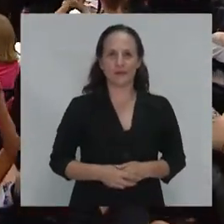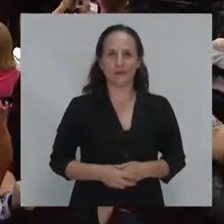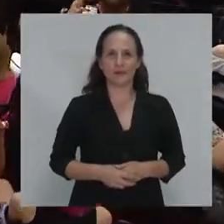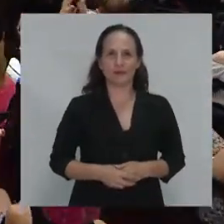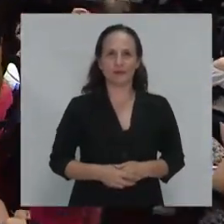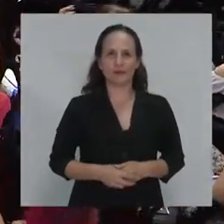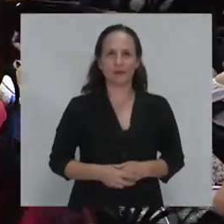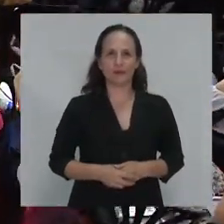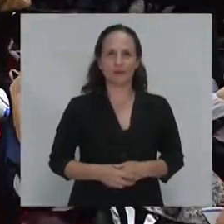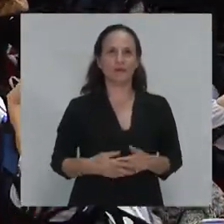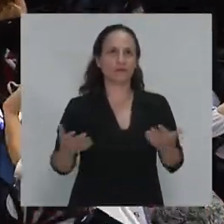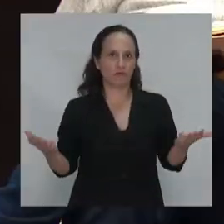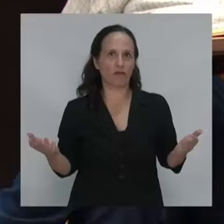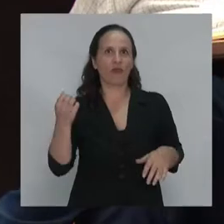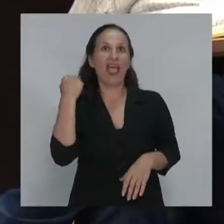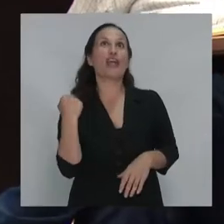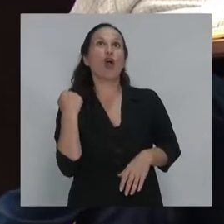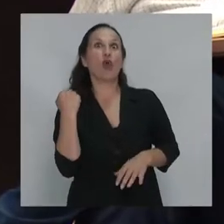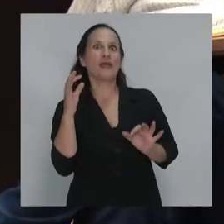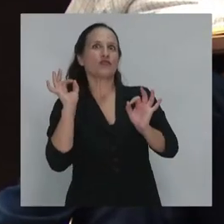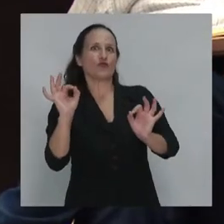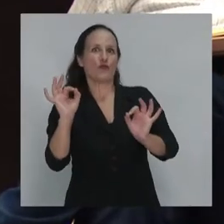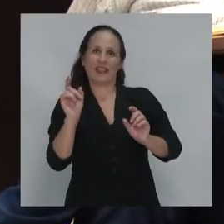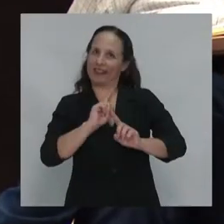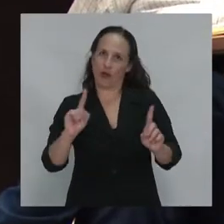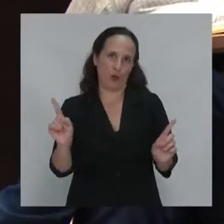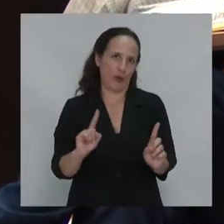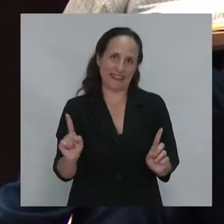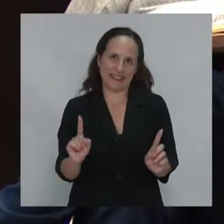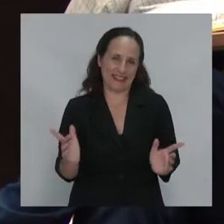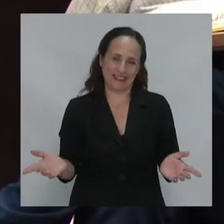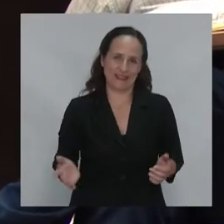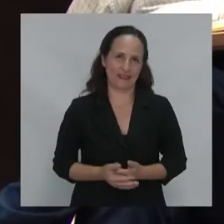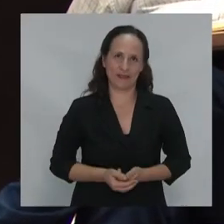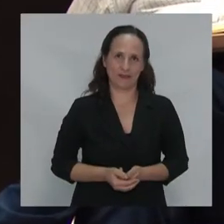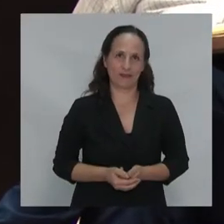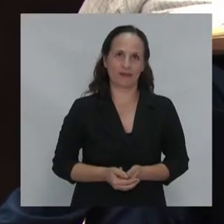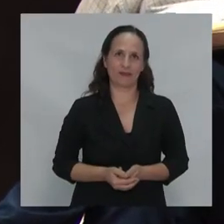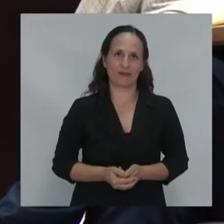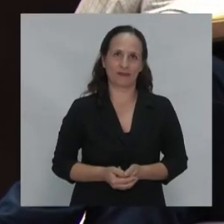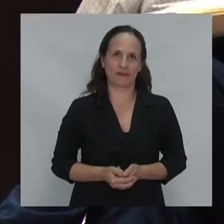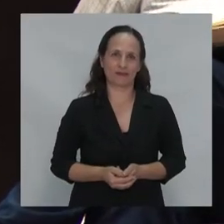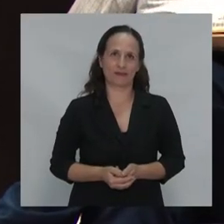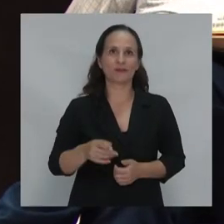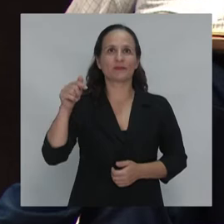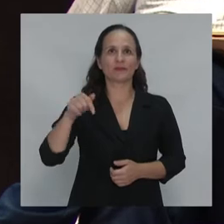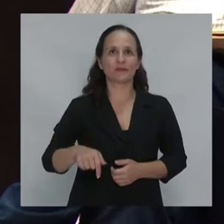y si parece que con la economía no alcanza le doy la palabra al profesor Anwar Yaik